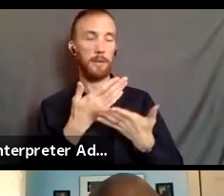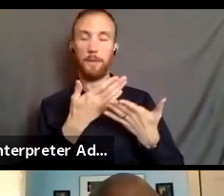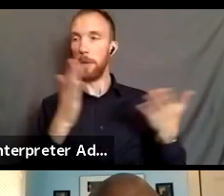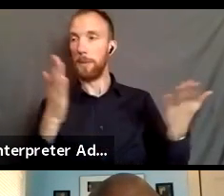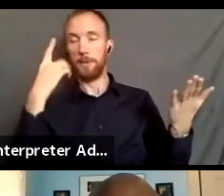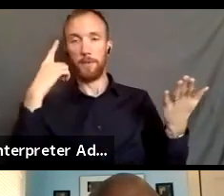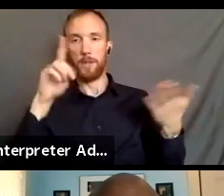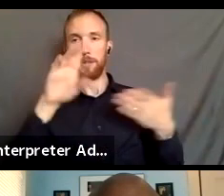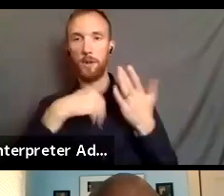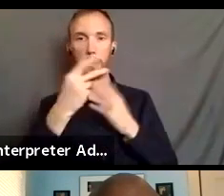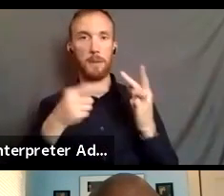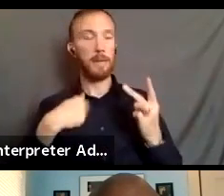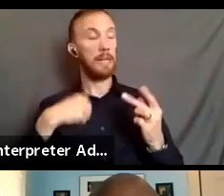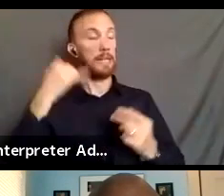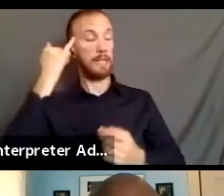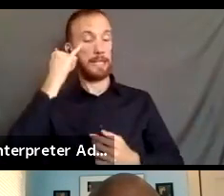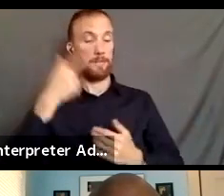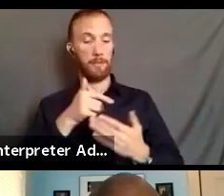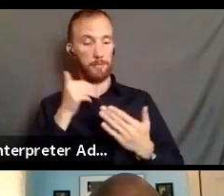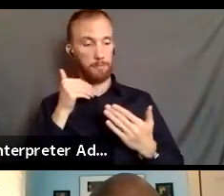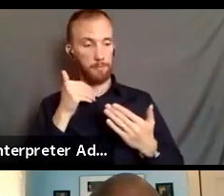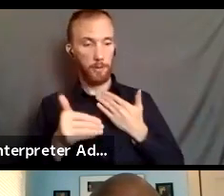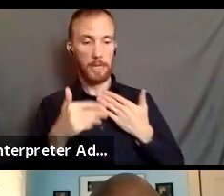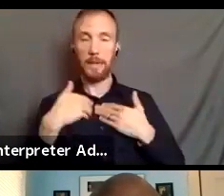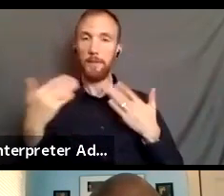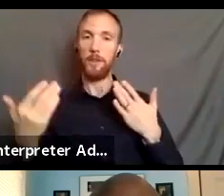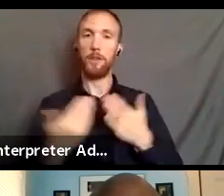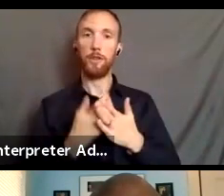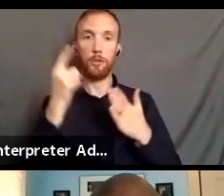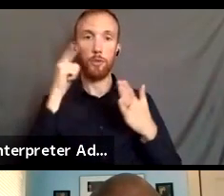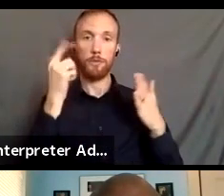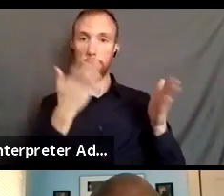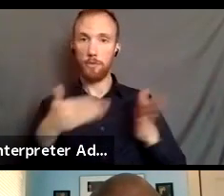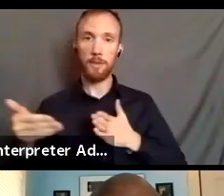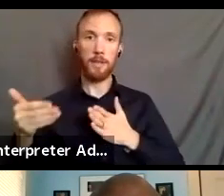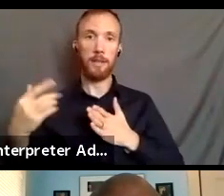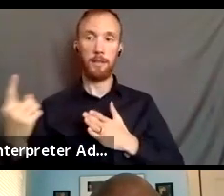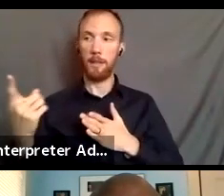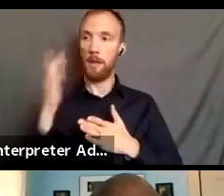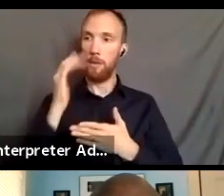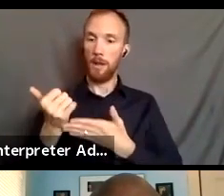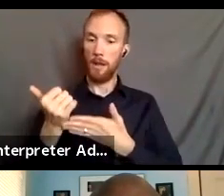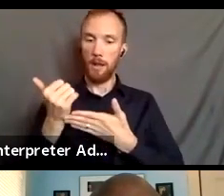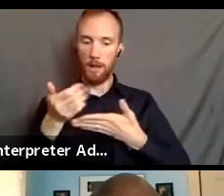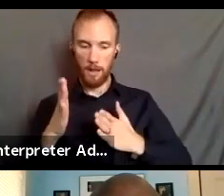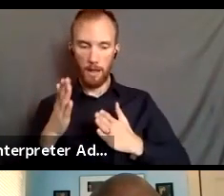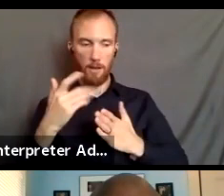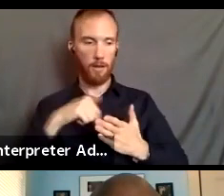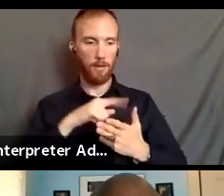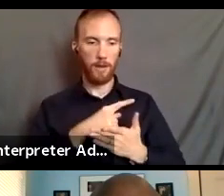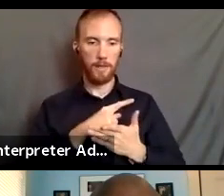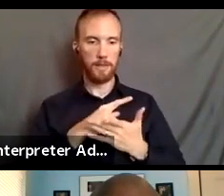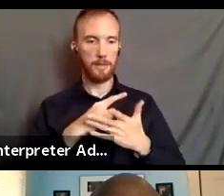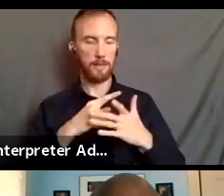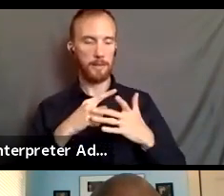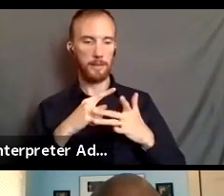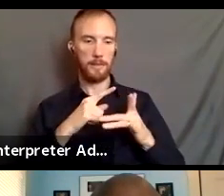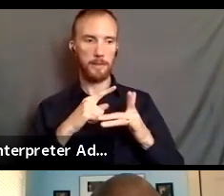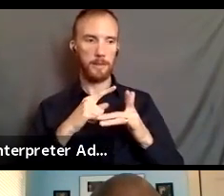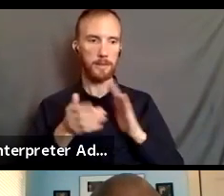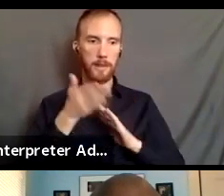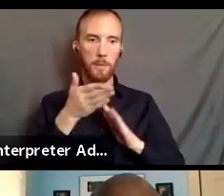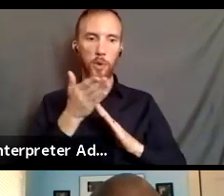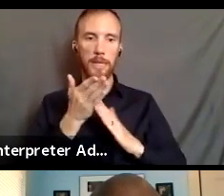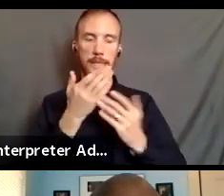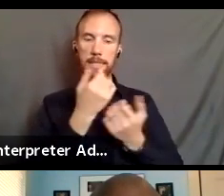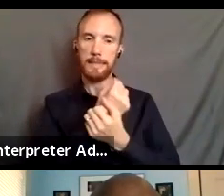forward on an strategy that would allow us to continue to be safe um and secure within schools